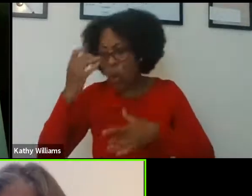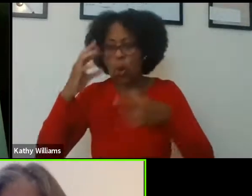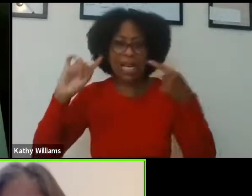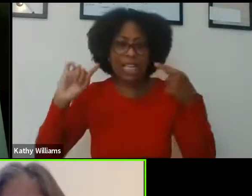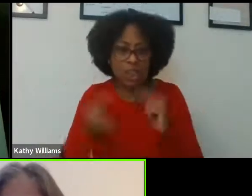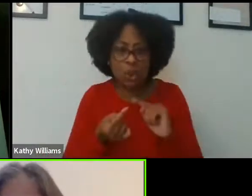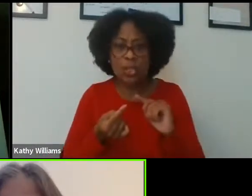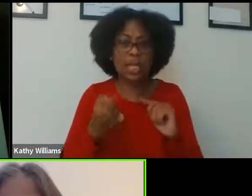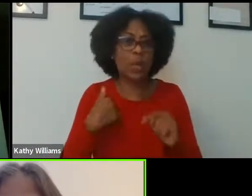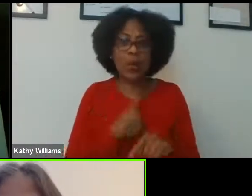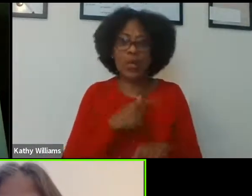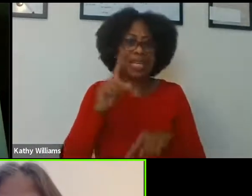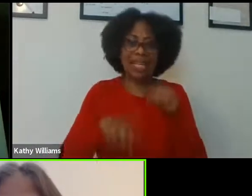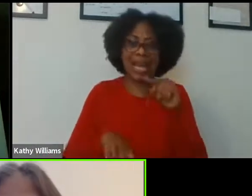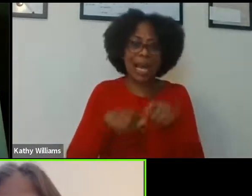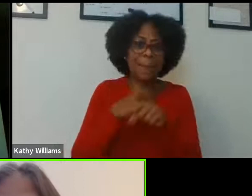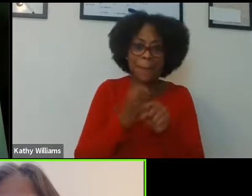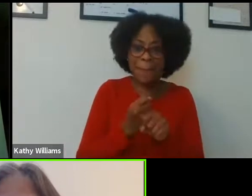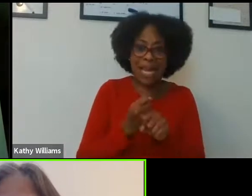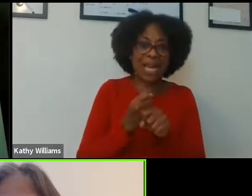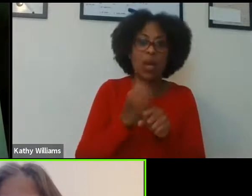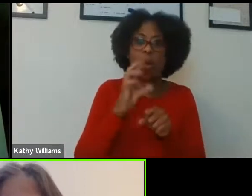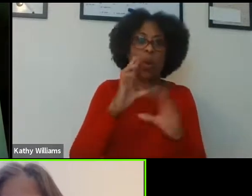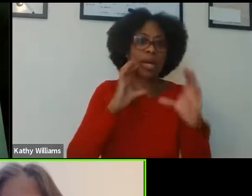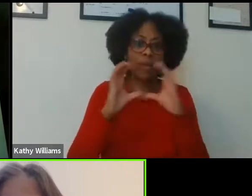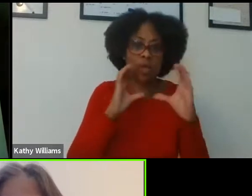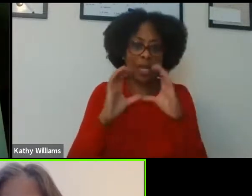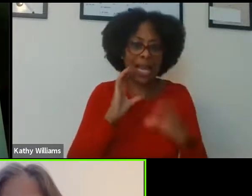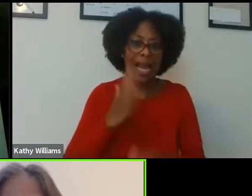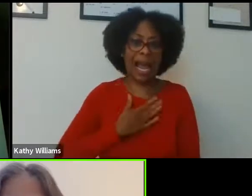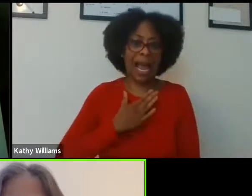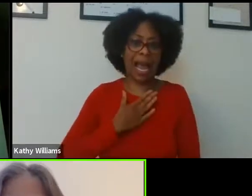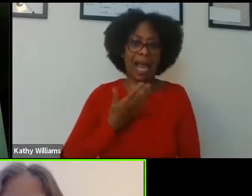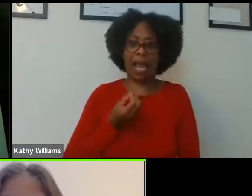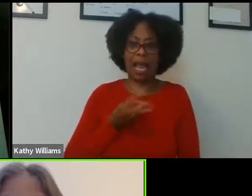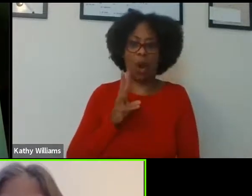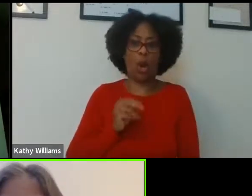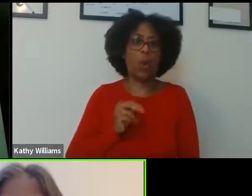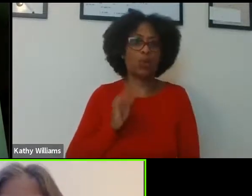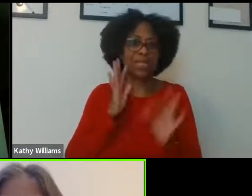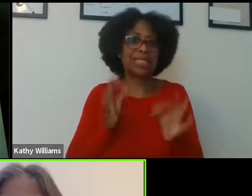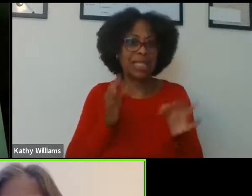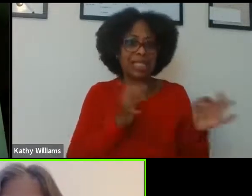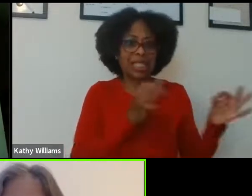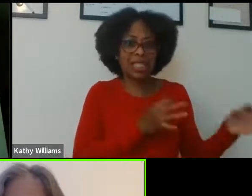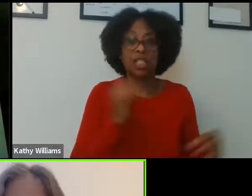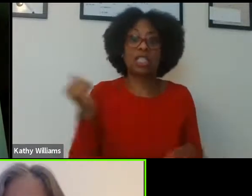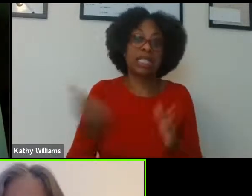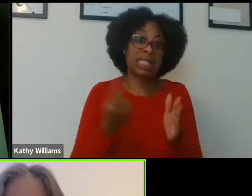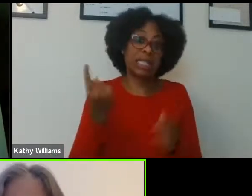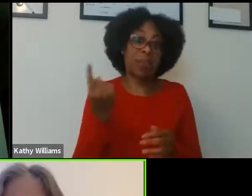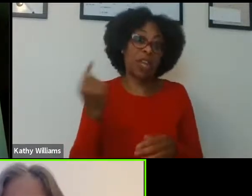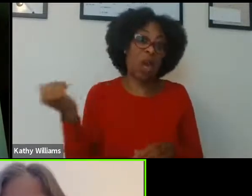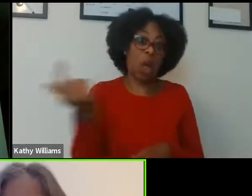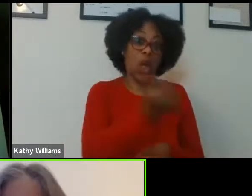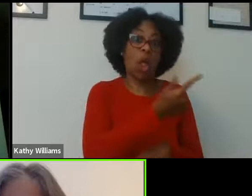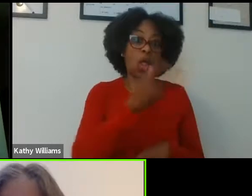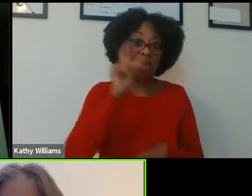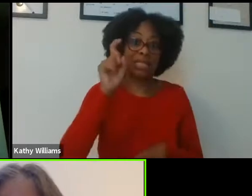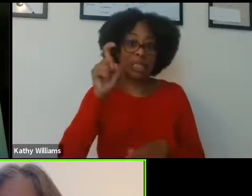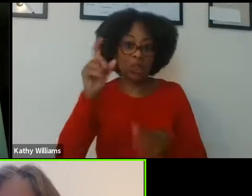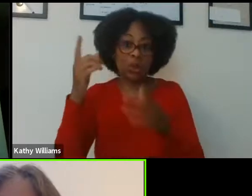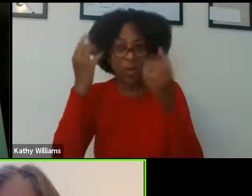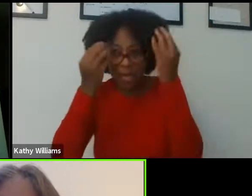are not able to make or communicate our own decisions. So it's something that we all need to think about to plan for a